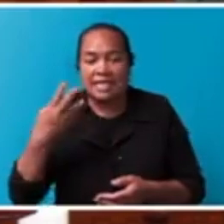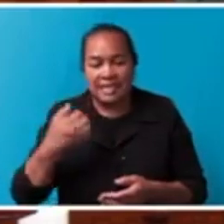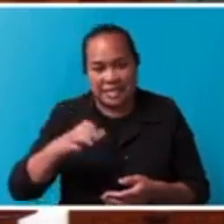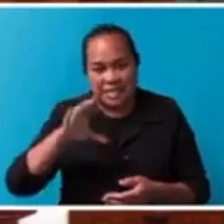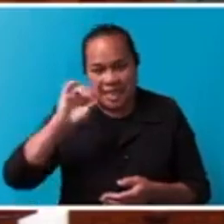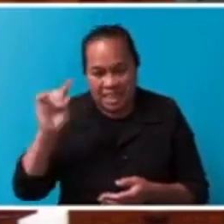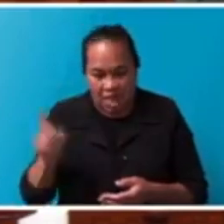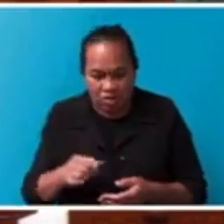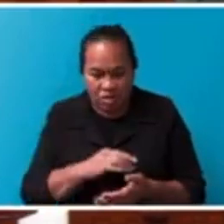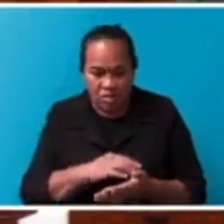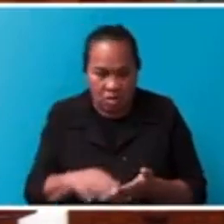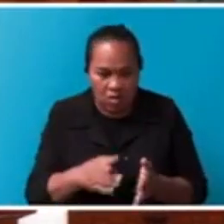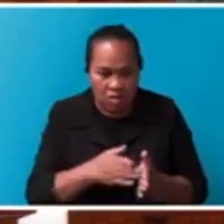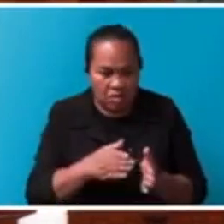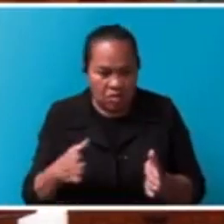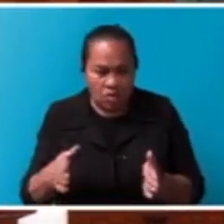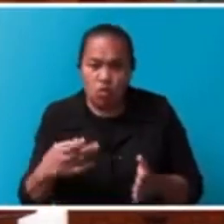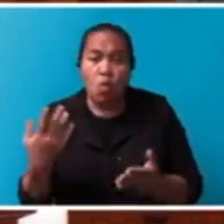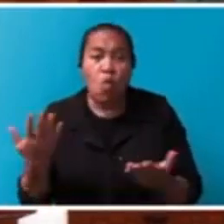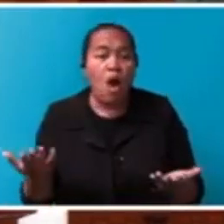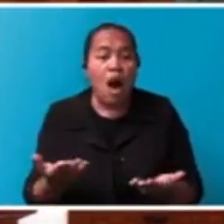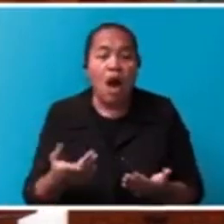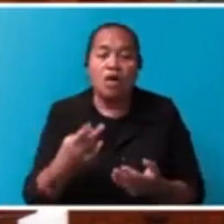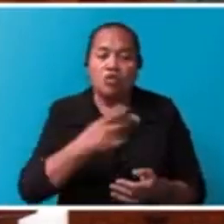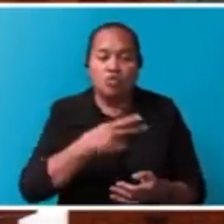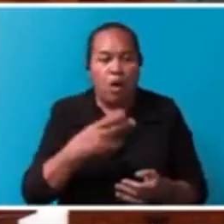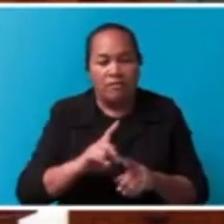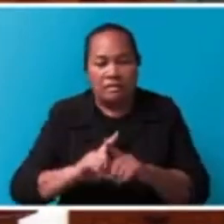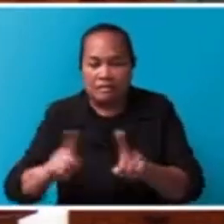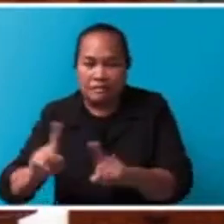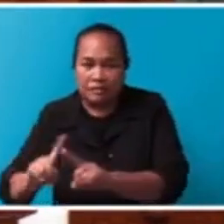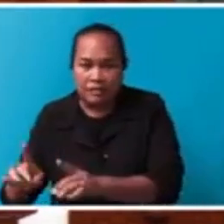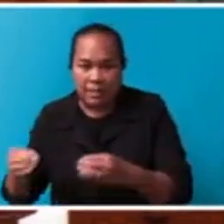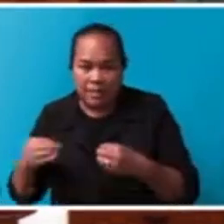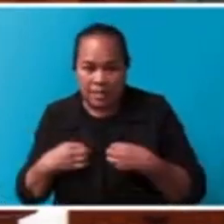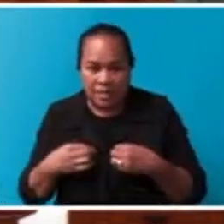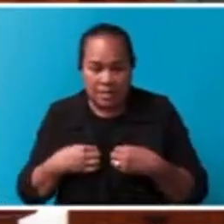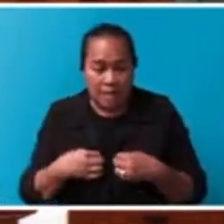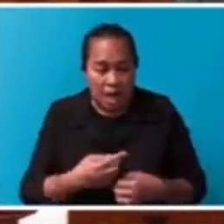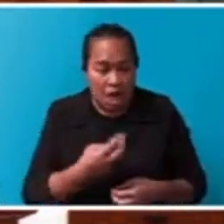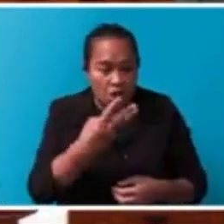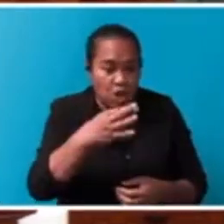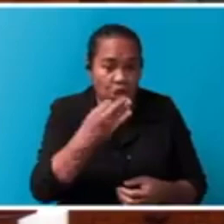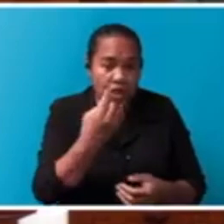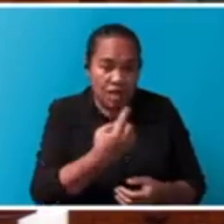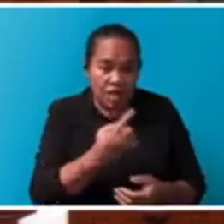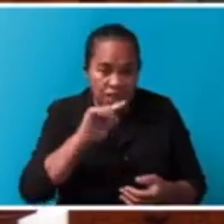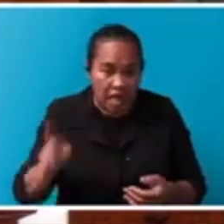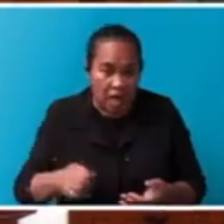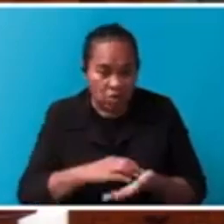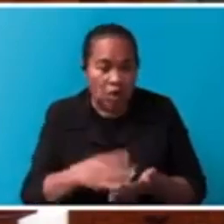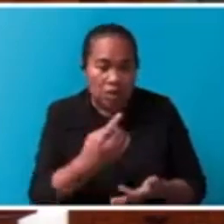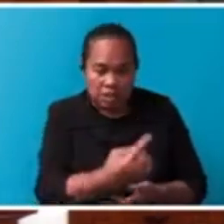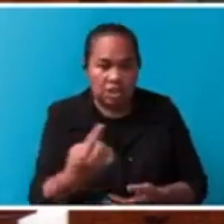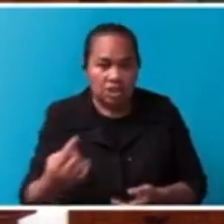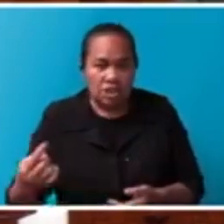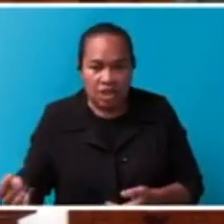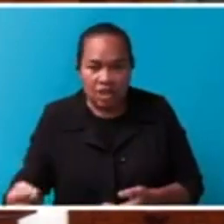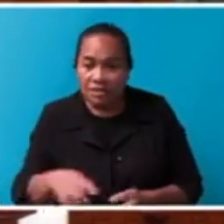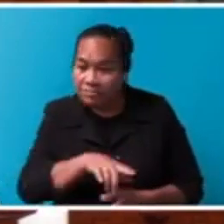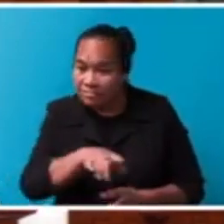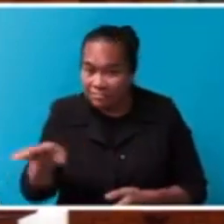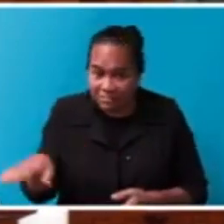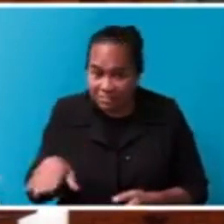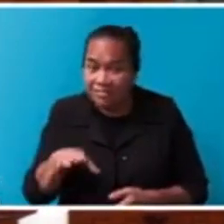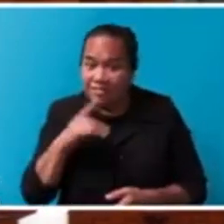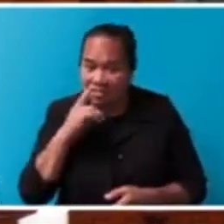12 SME with the support of up to 30,000 each, enabling them to scale